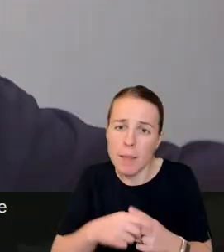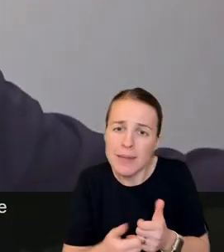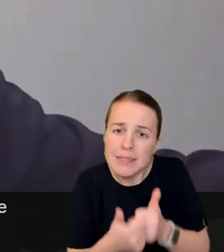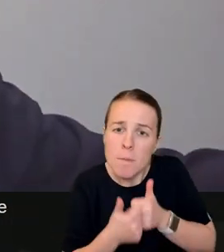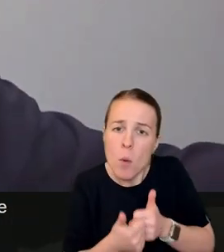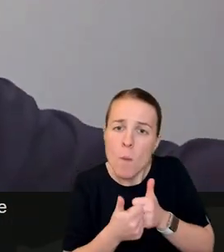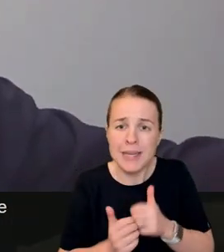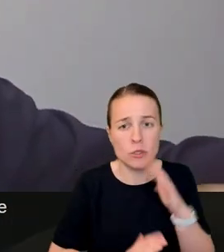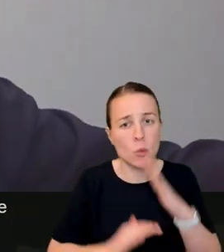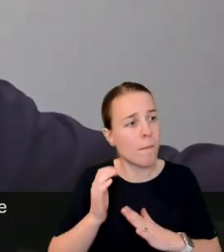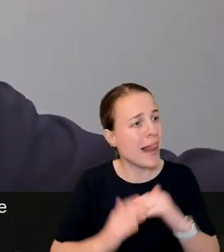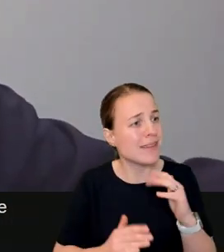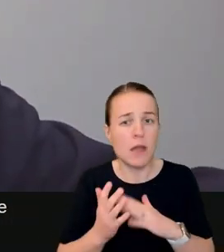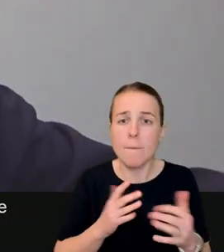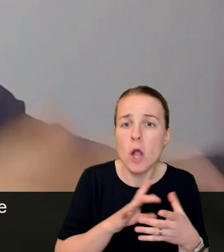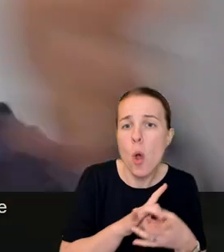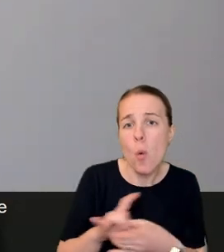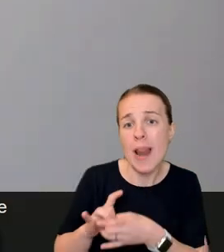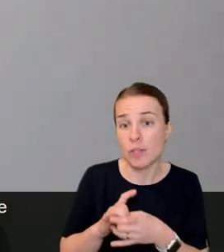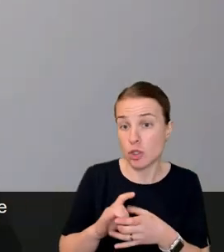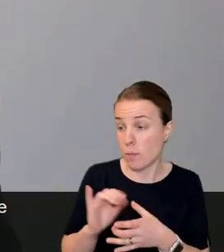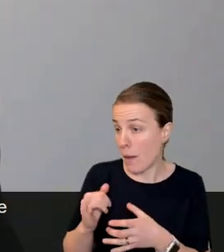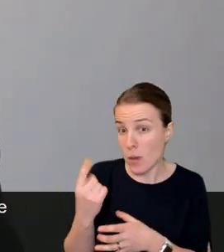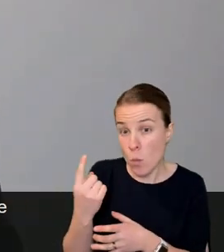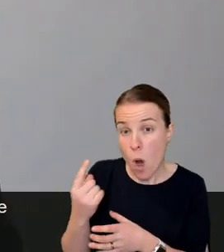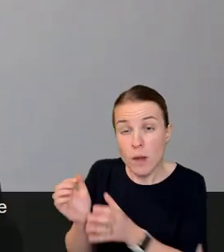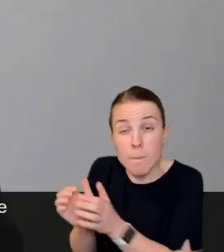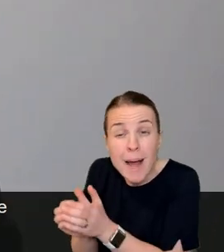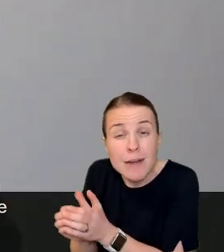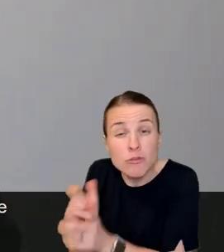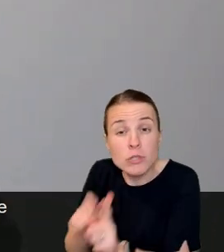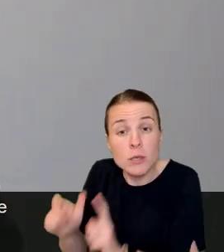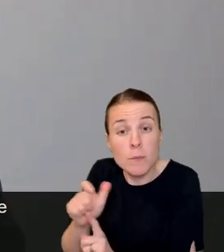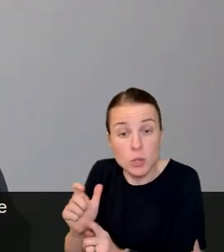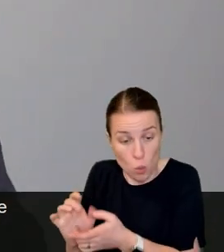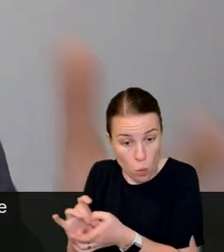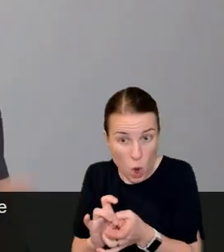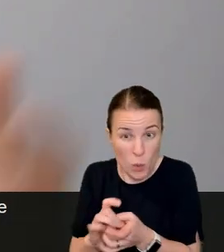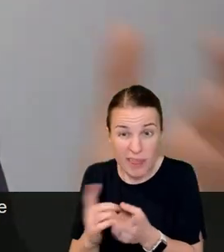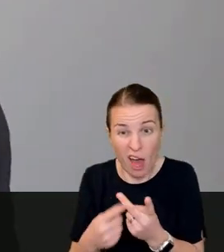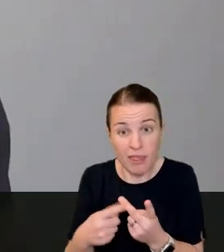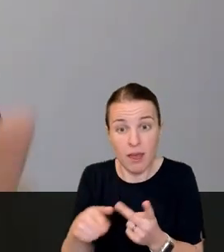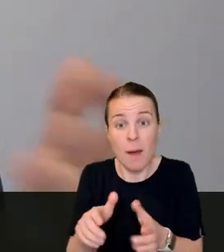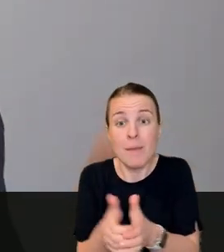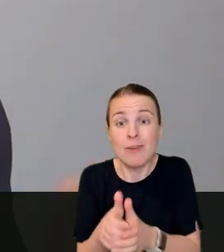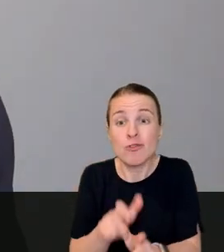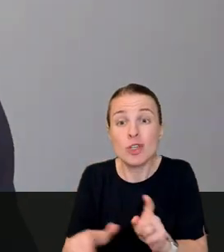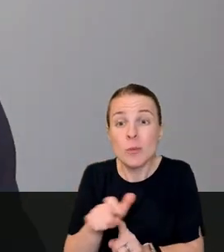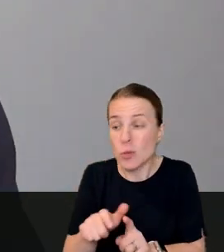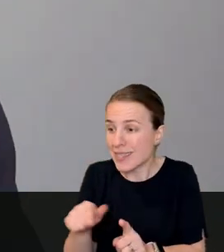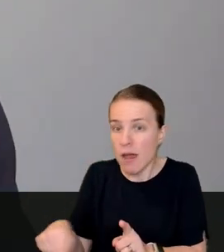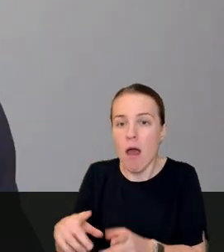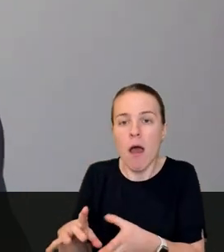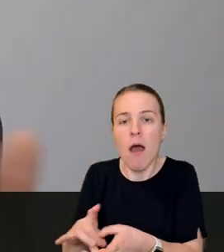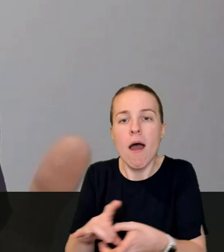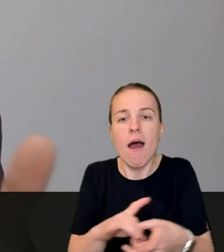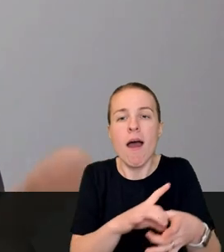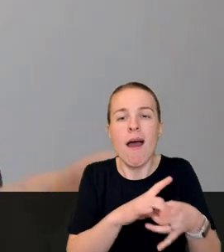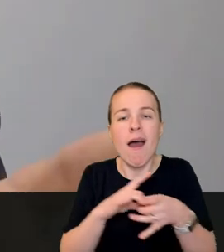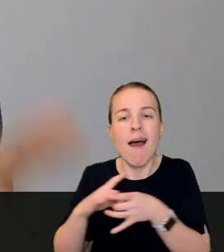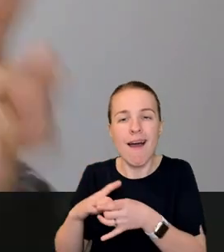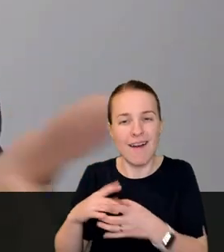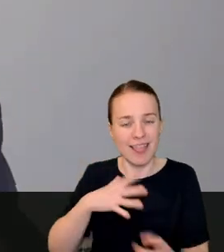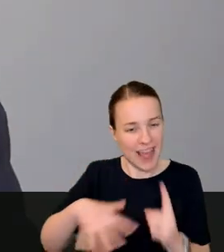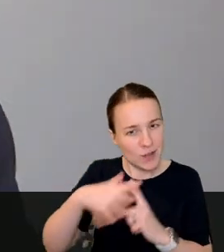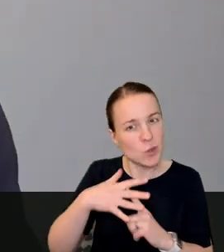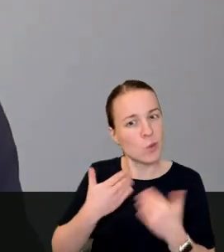one community who's a minority working with another community that's a minority, and that sort of social capital. And that's one of the things I'm really proud